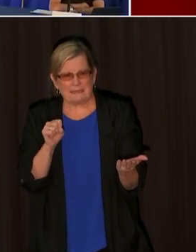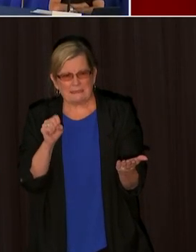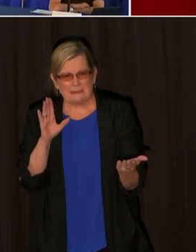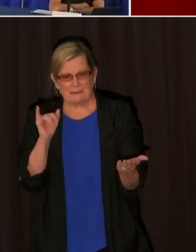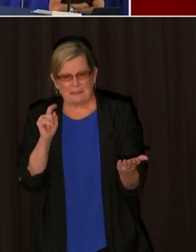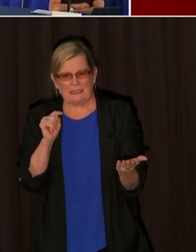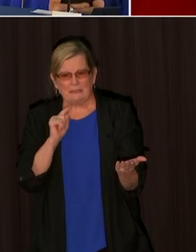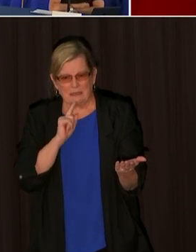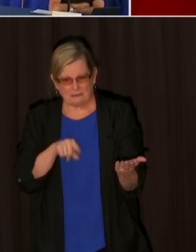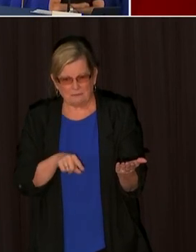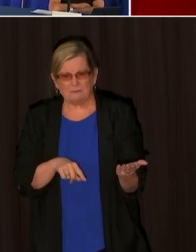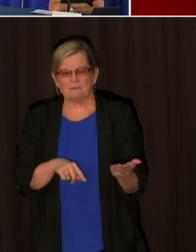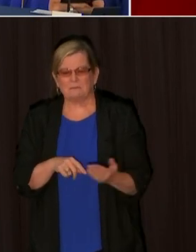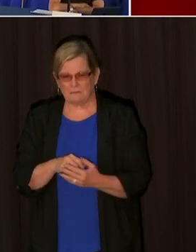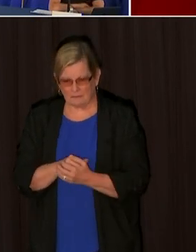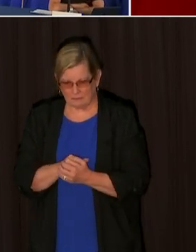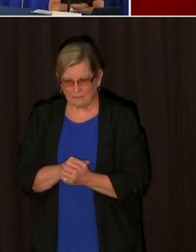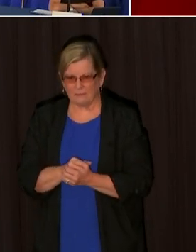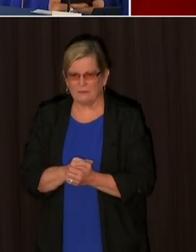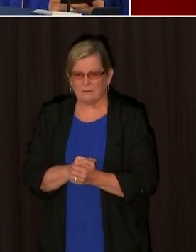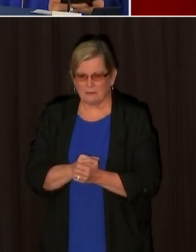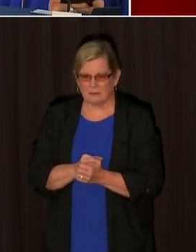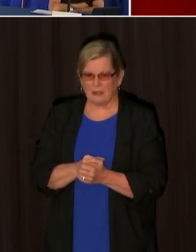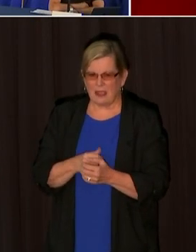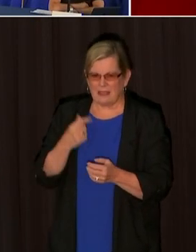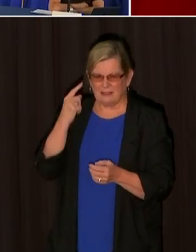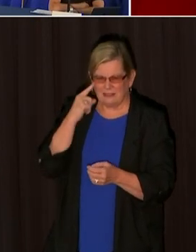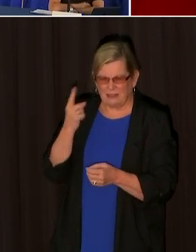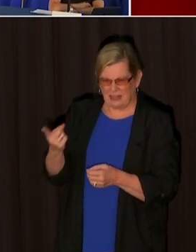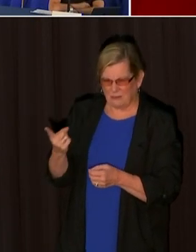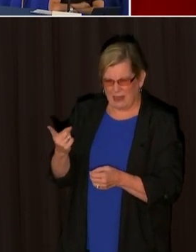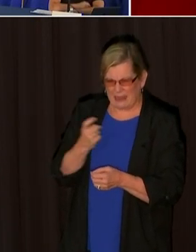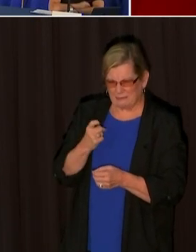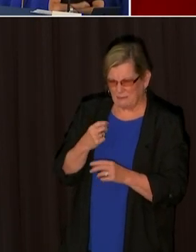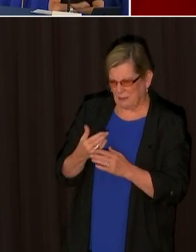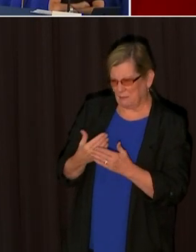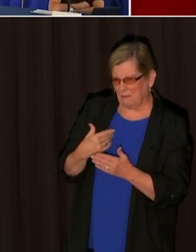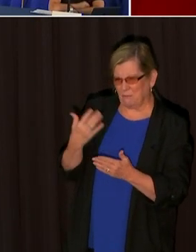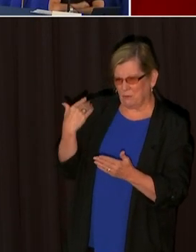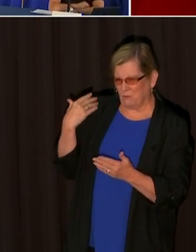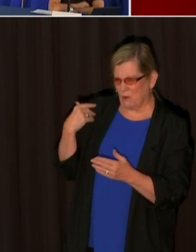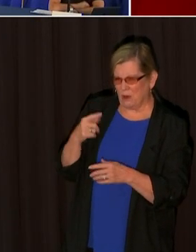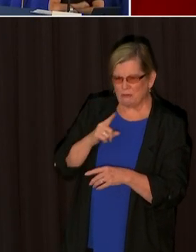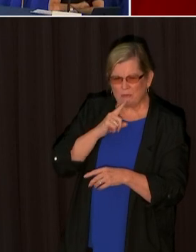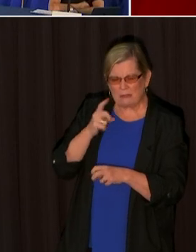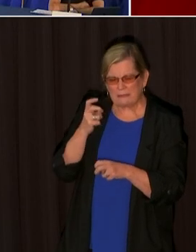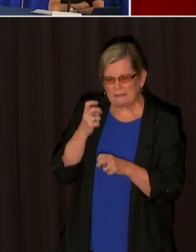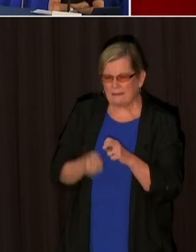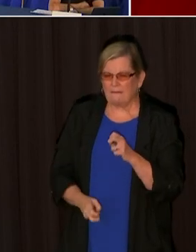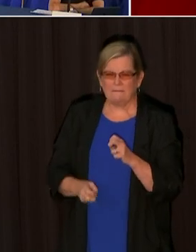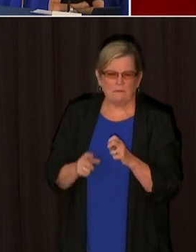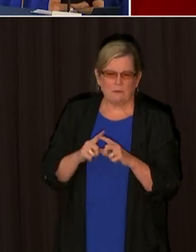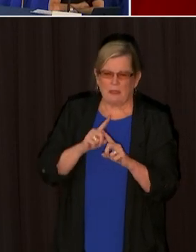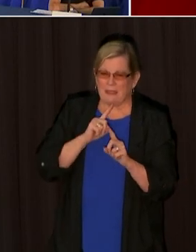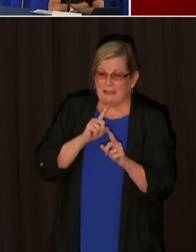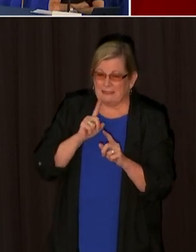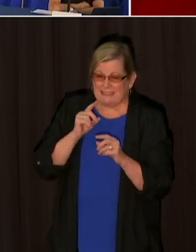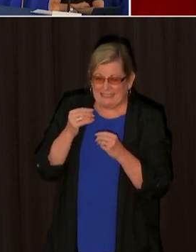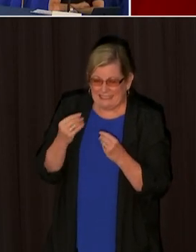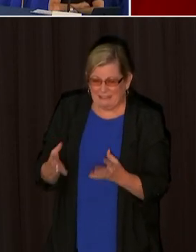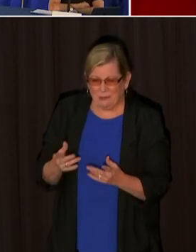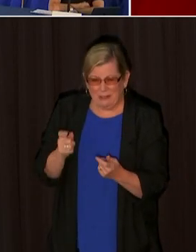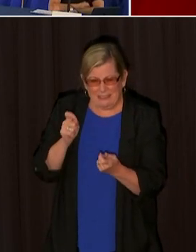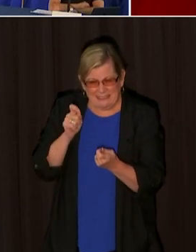you've asked this question of us a while ago, and I informed you that it was difficult in the very early stages of a pandemic for any